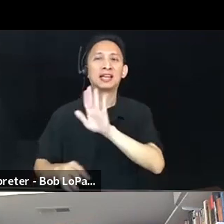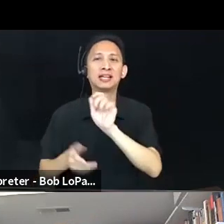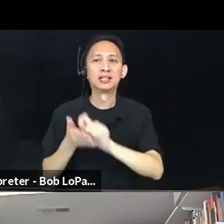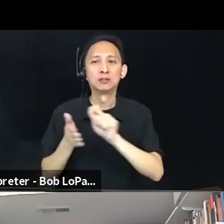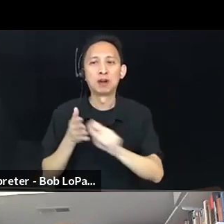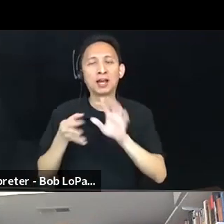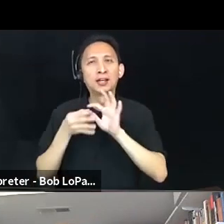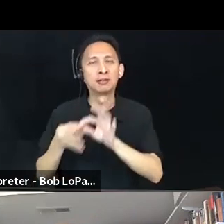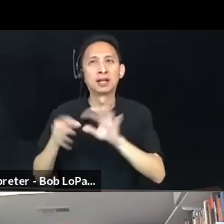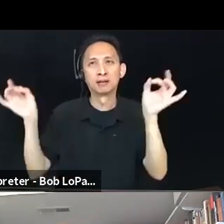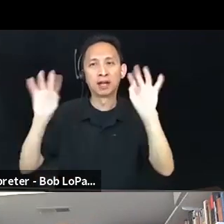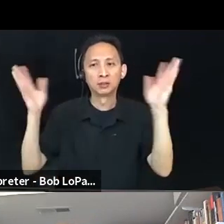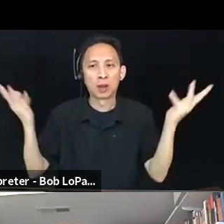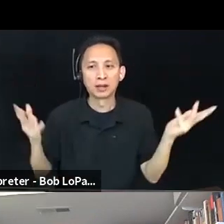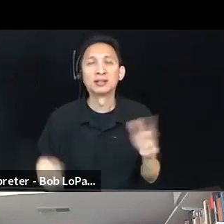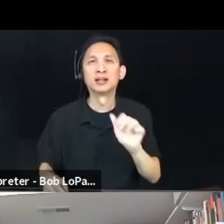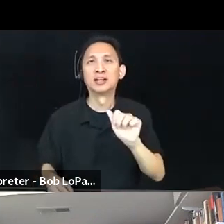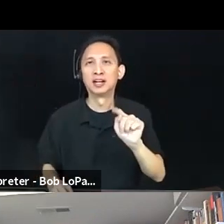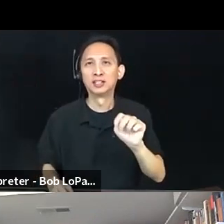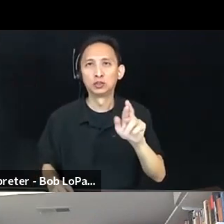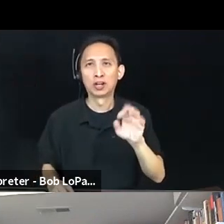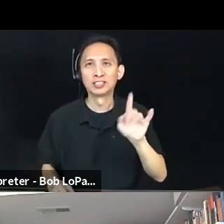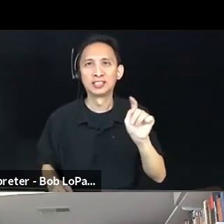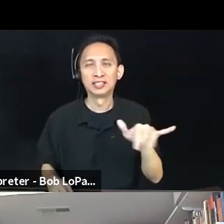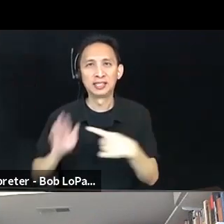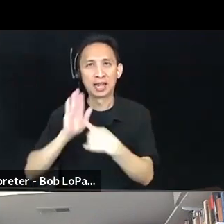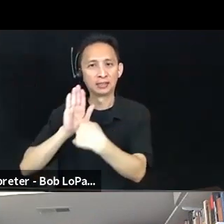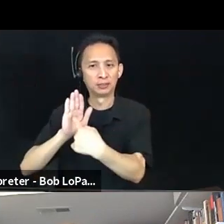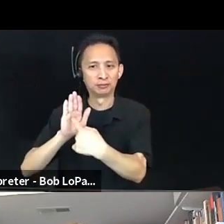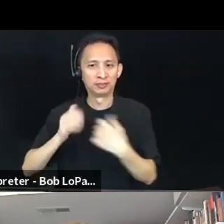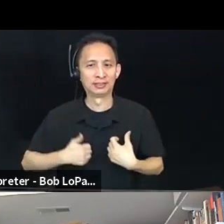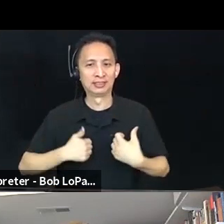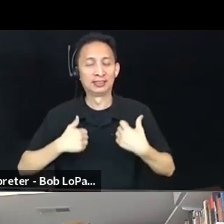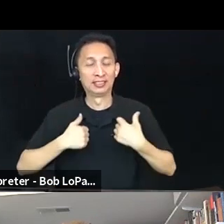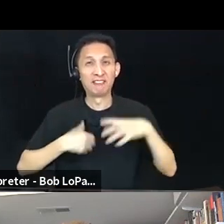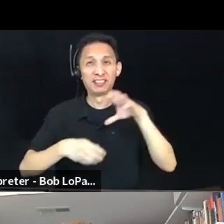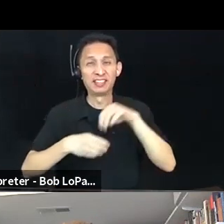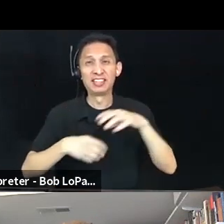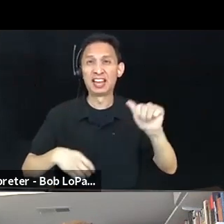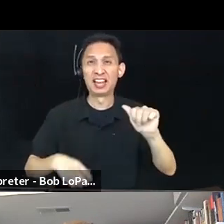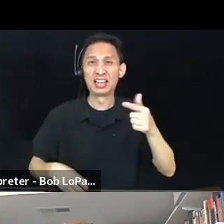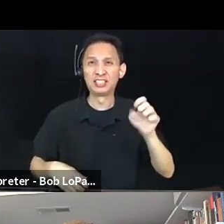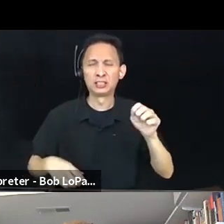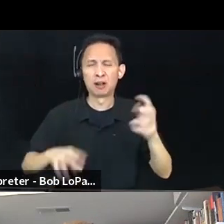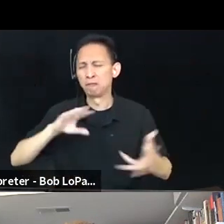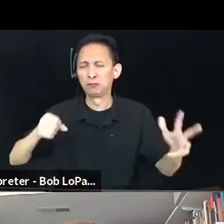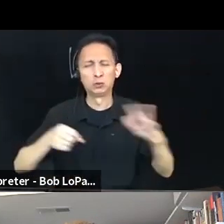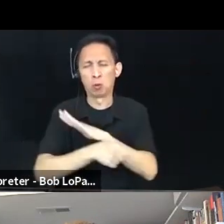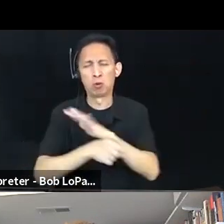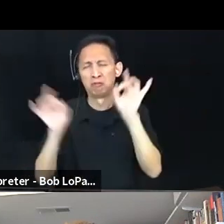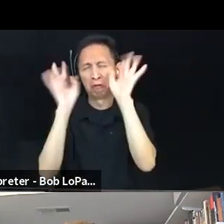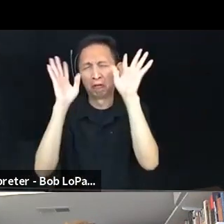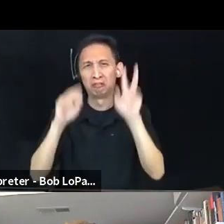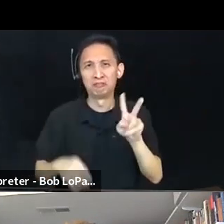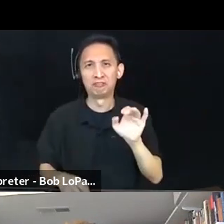includes most recently the Atrocity Exhibition, Life in an Age of Total Violence, and the forthcoming